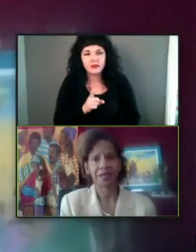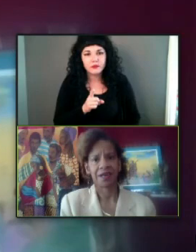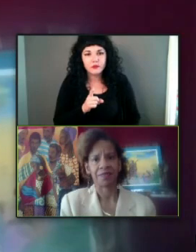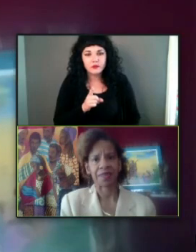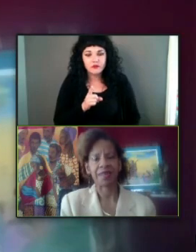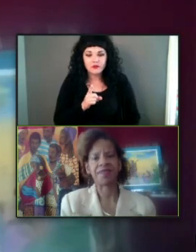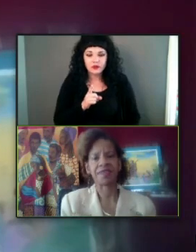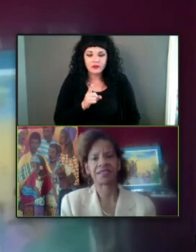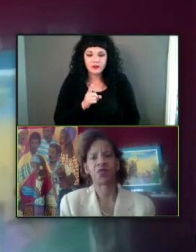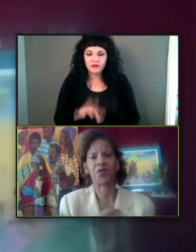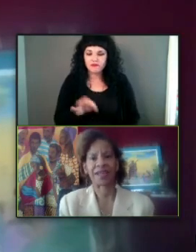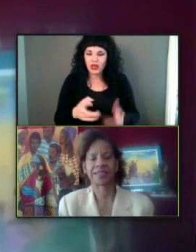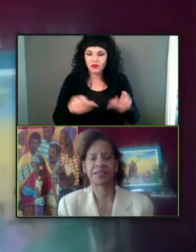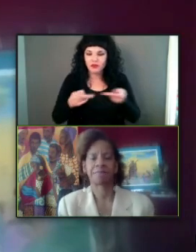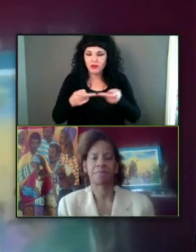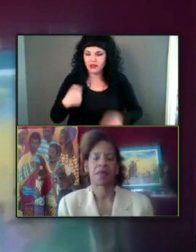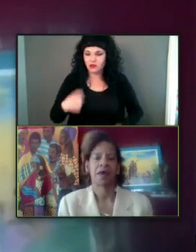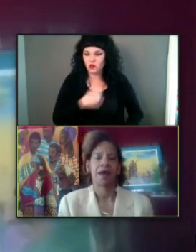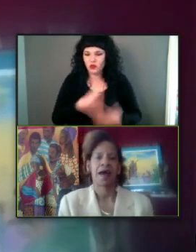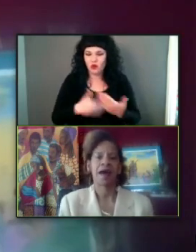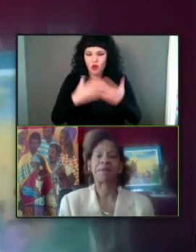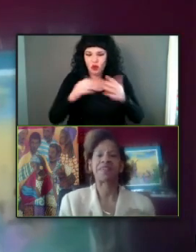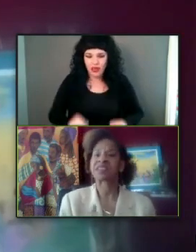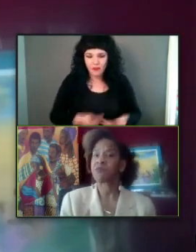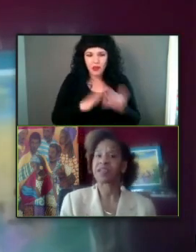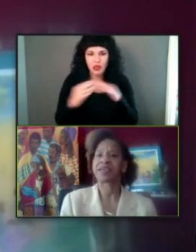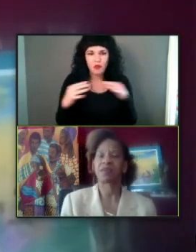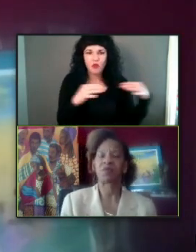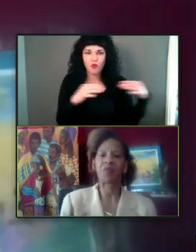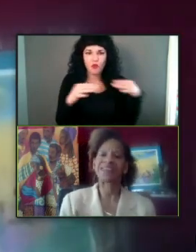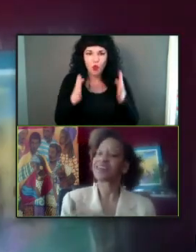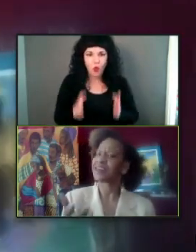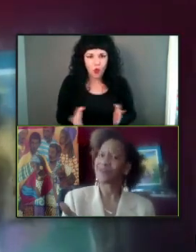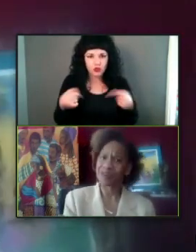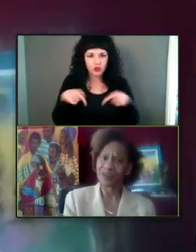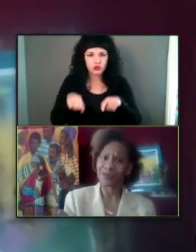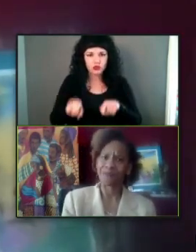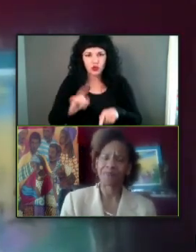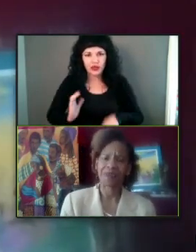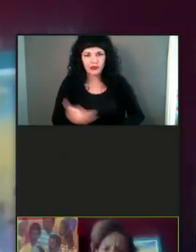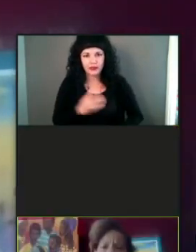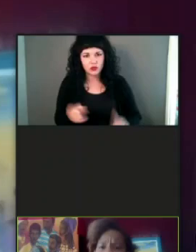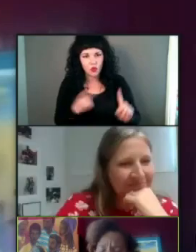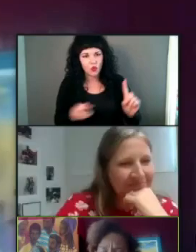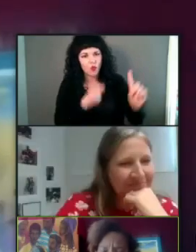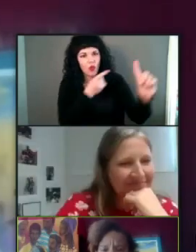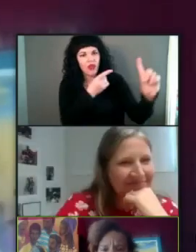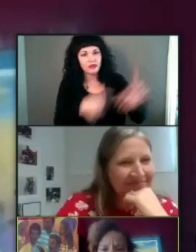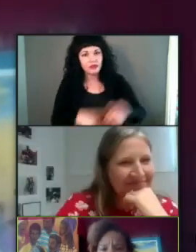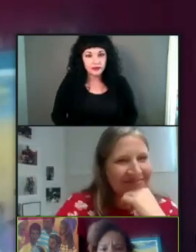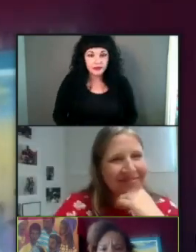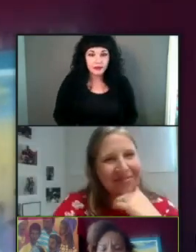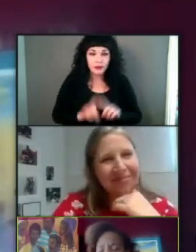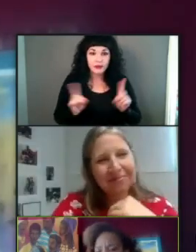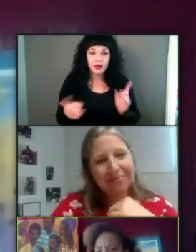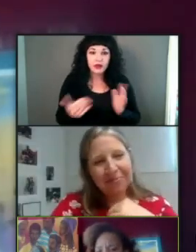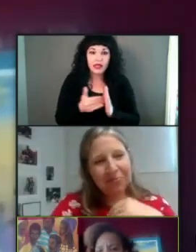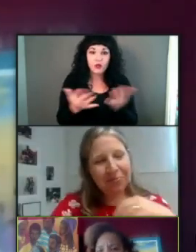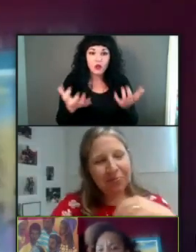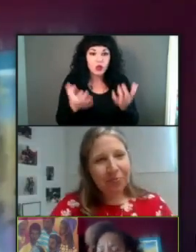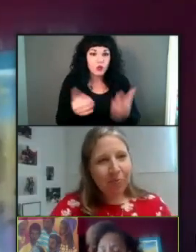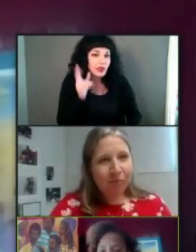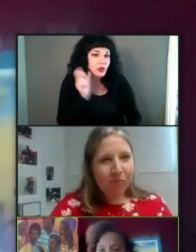warriors in this quest. But at this point, again, we want to hear from you. Again, you can put